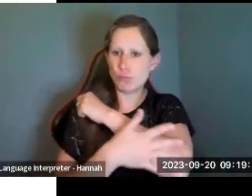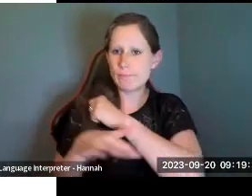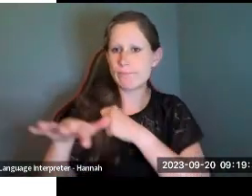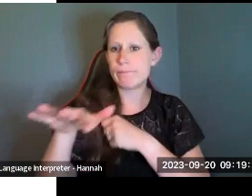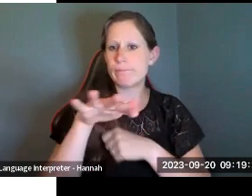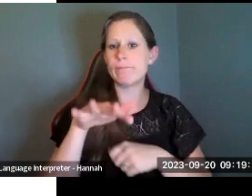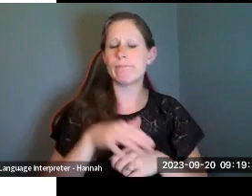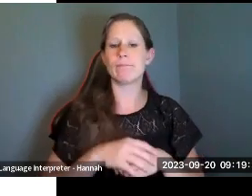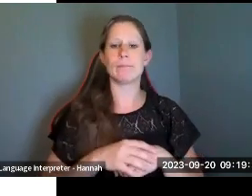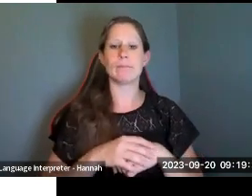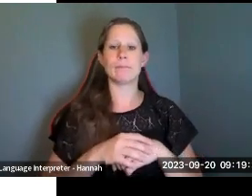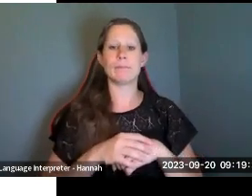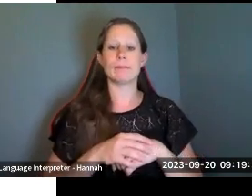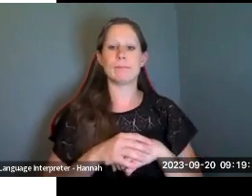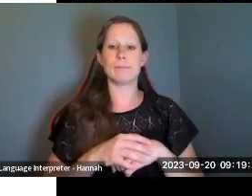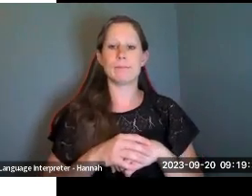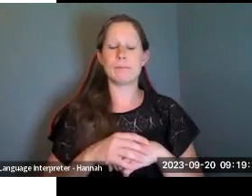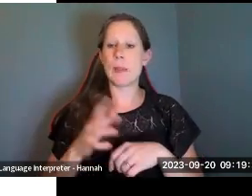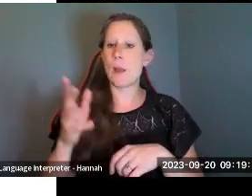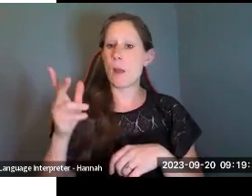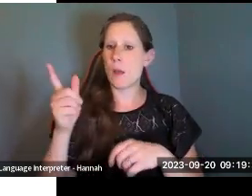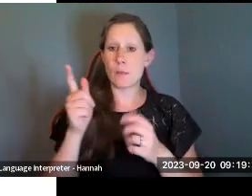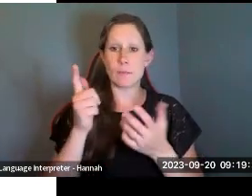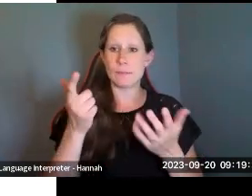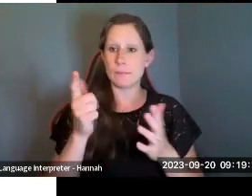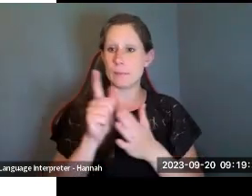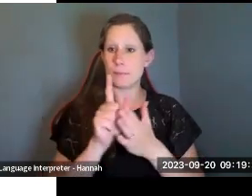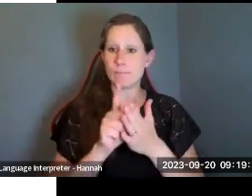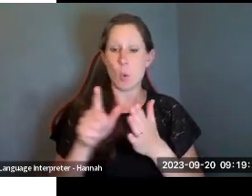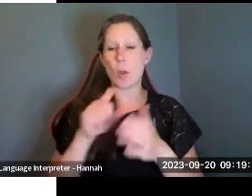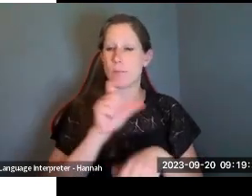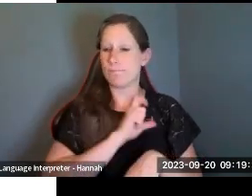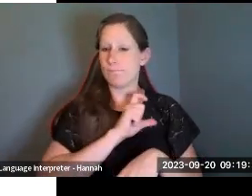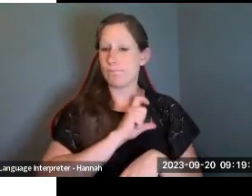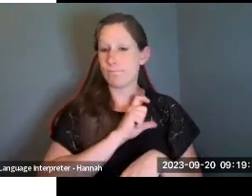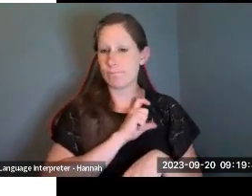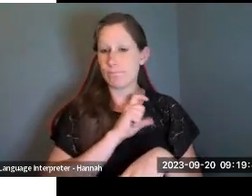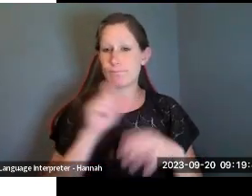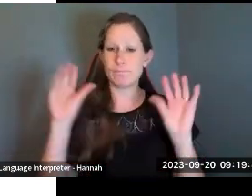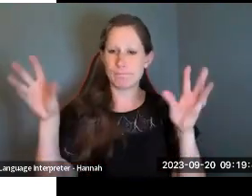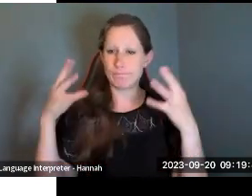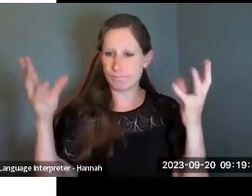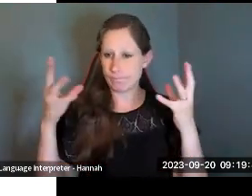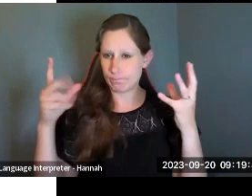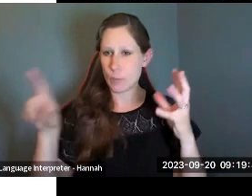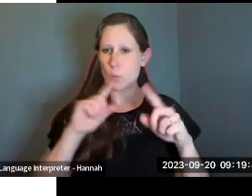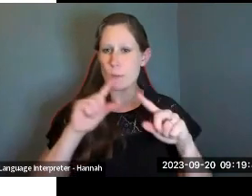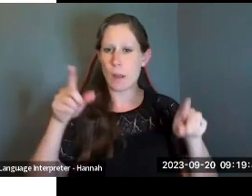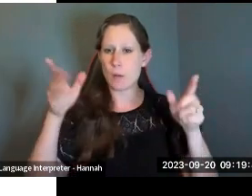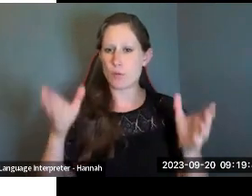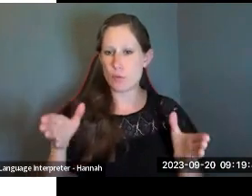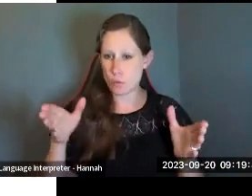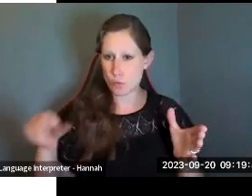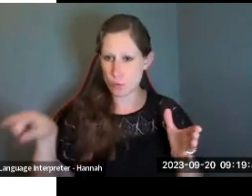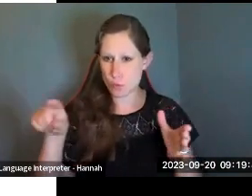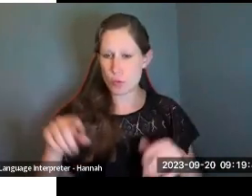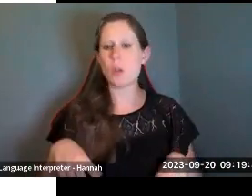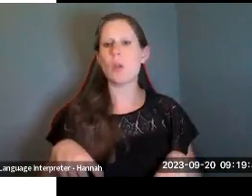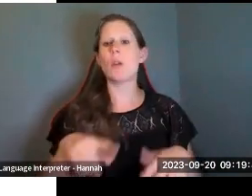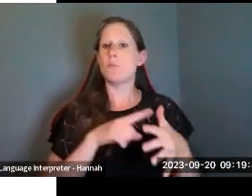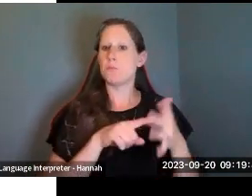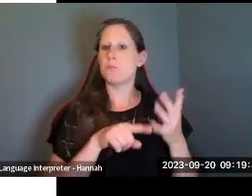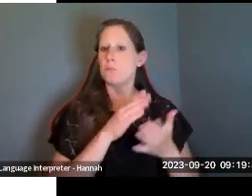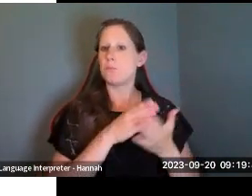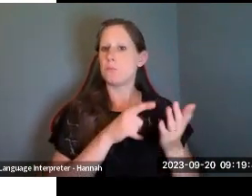to law enforcement and first responders. So again, we've got particular curriculum that